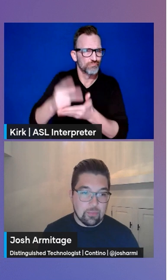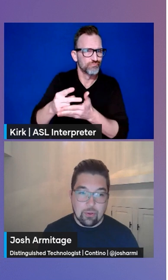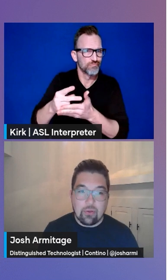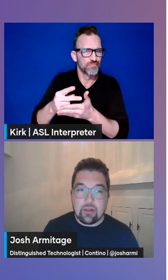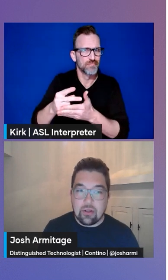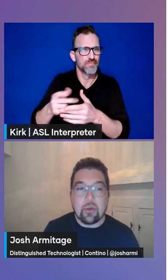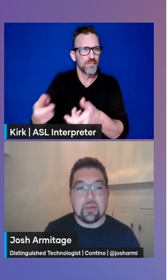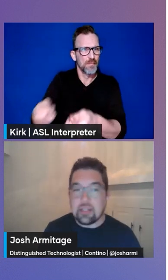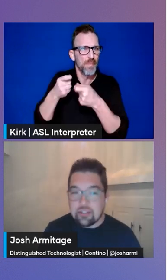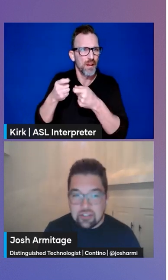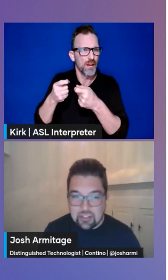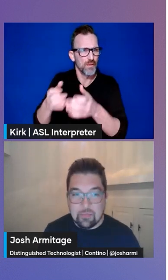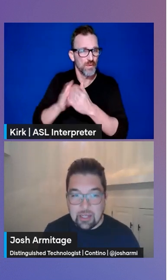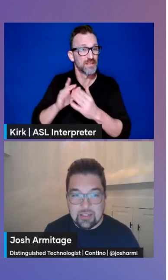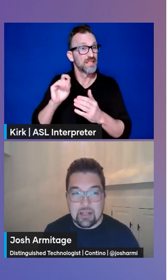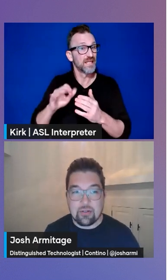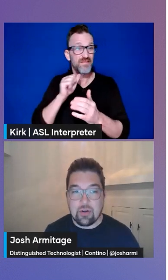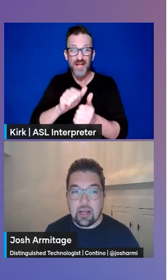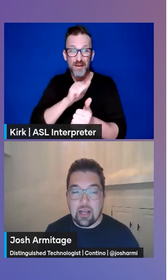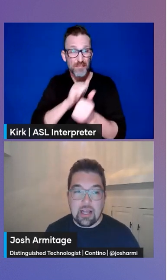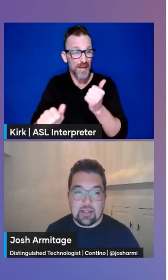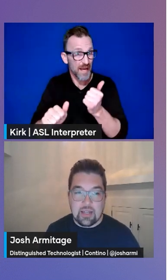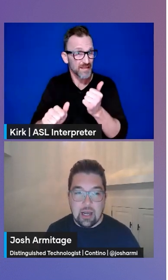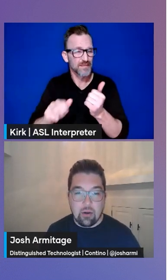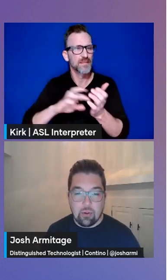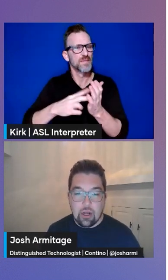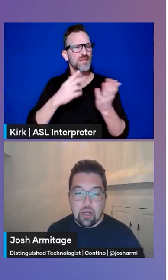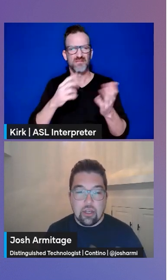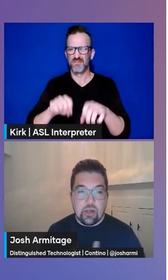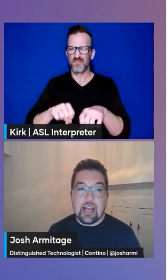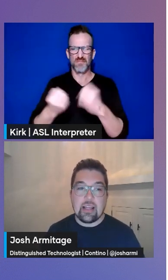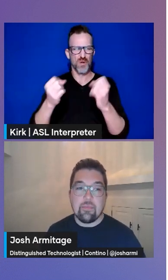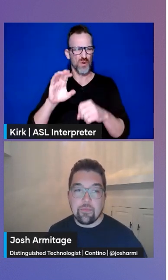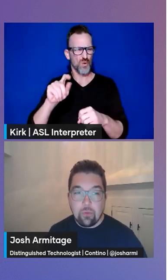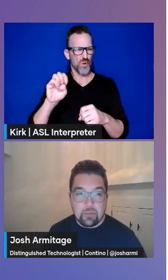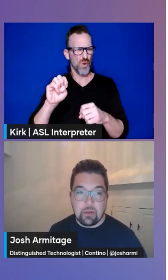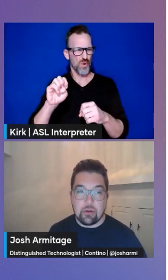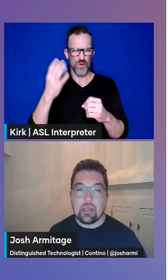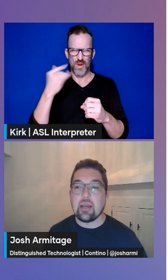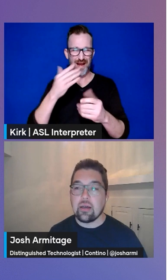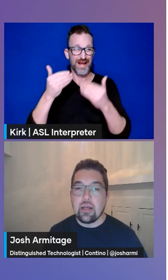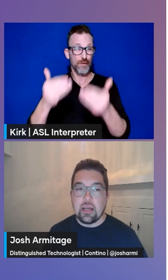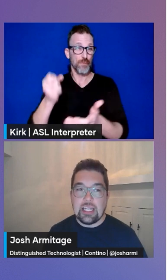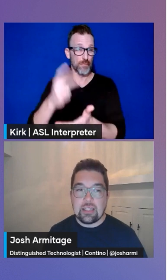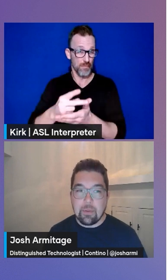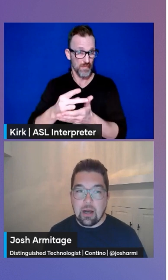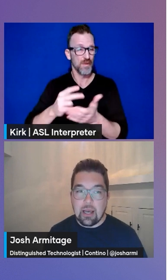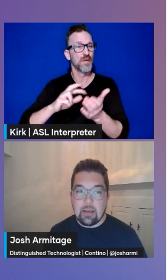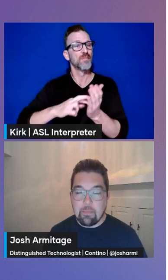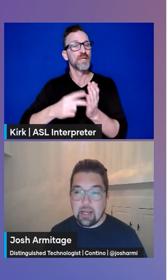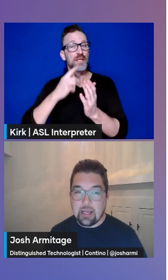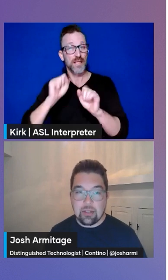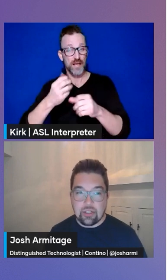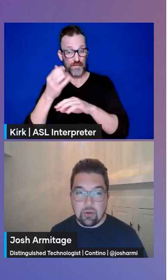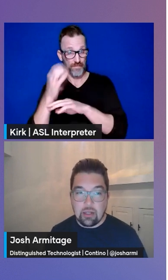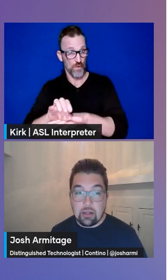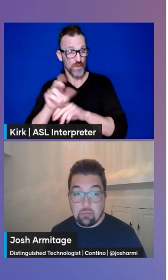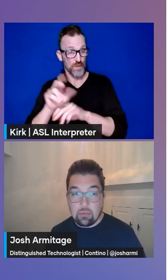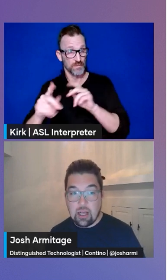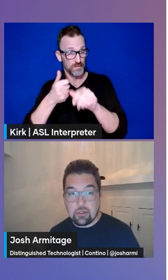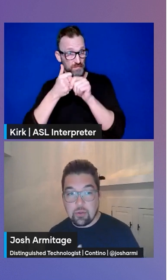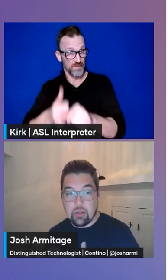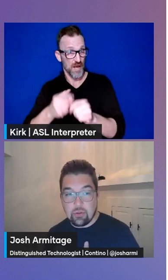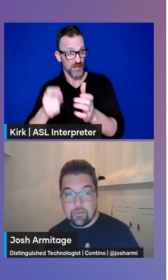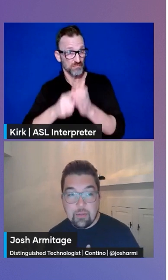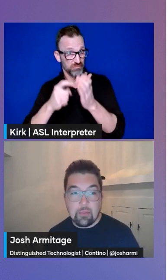merge the broken code? That just doesn't make sense, right? And that's how you can get the enforcement on here, is by making it so it